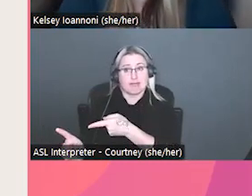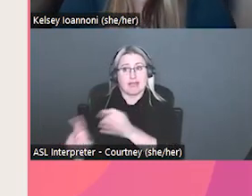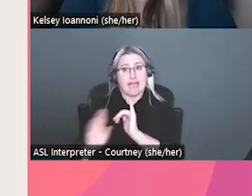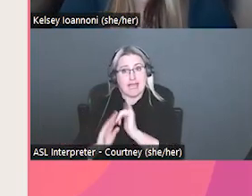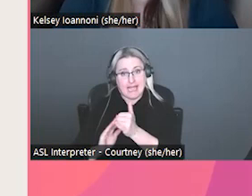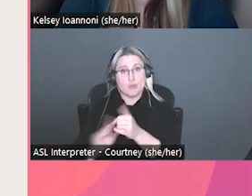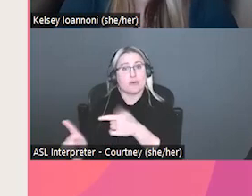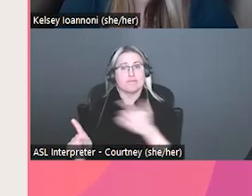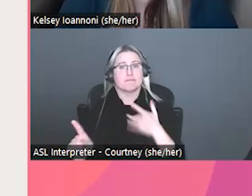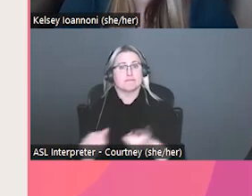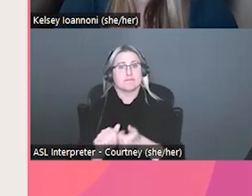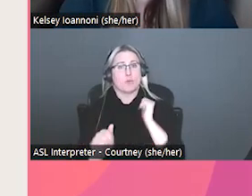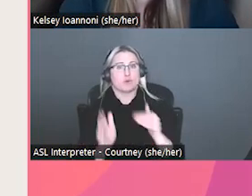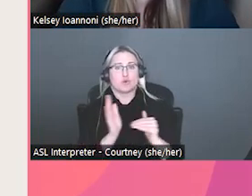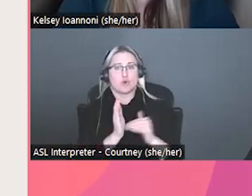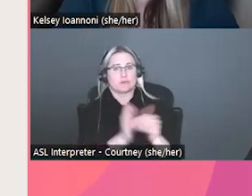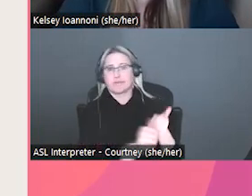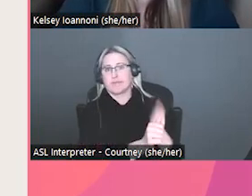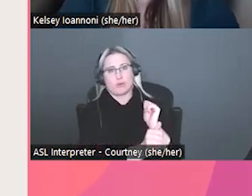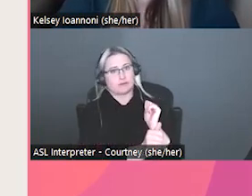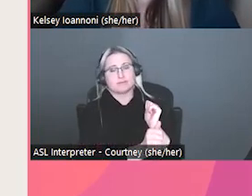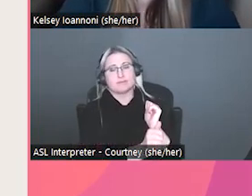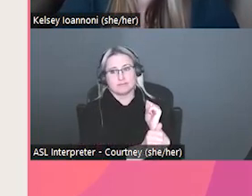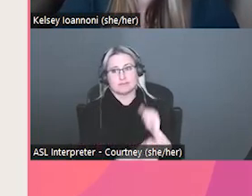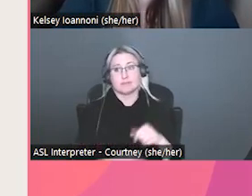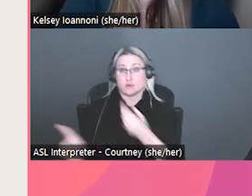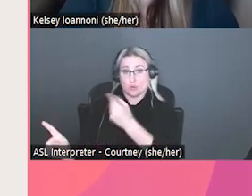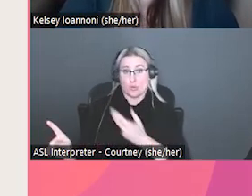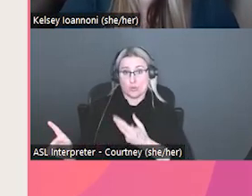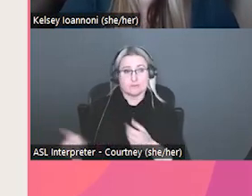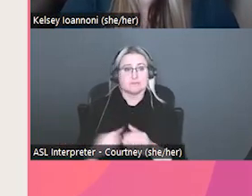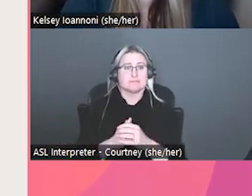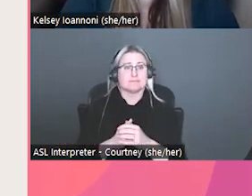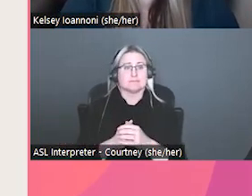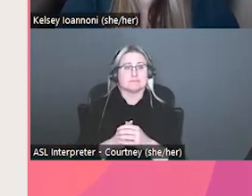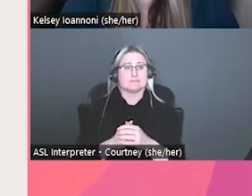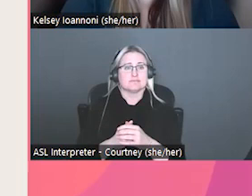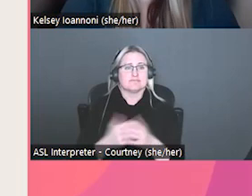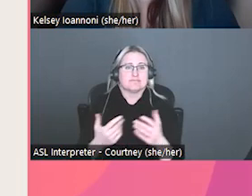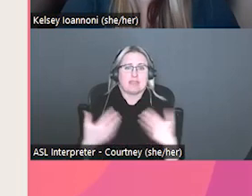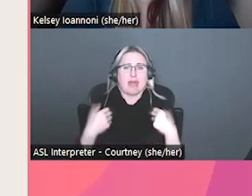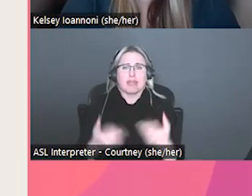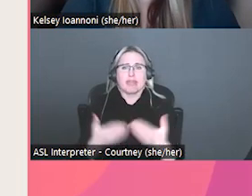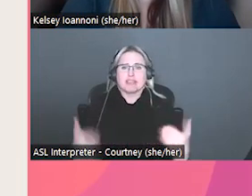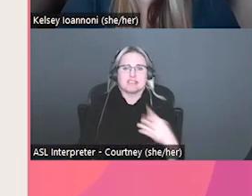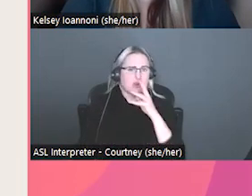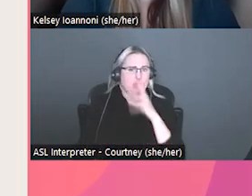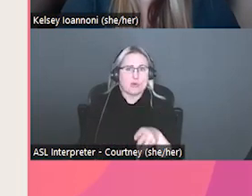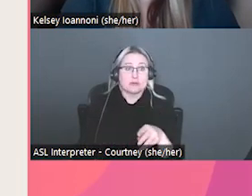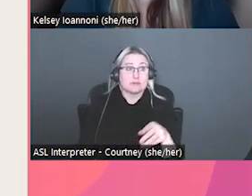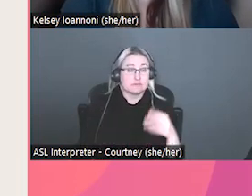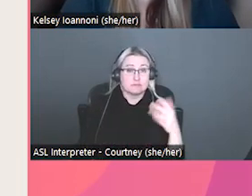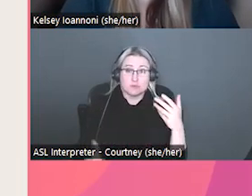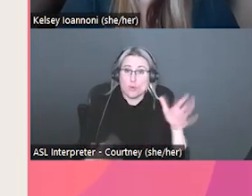she avoids going to the doctor. She told me that, quote, we regularly ignore health things because we don't want to know